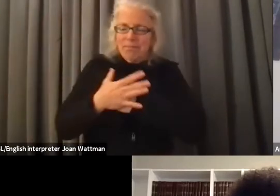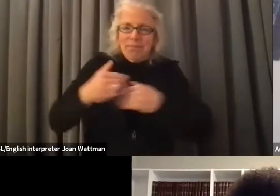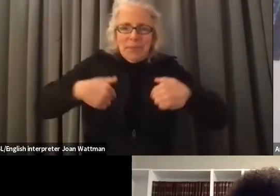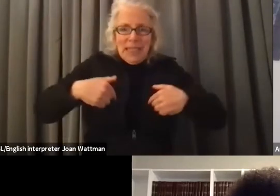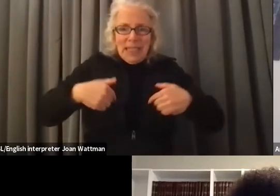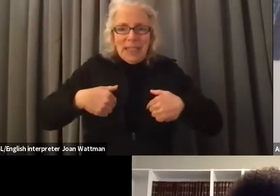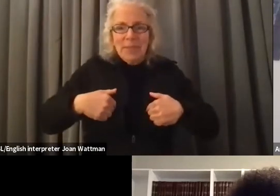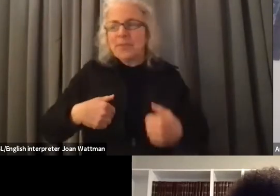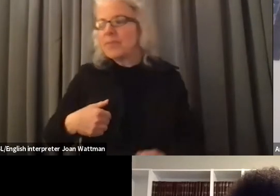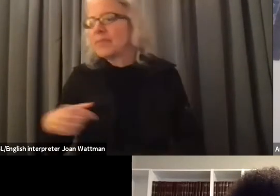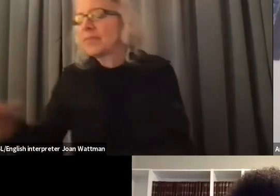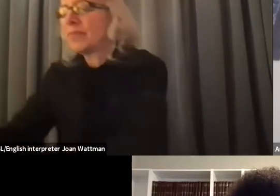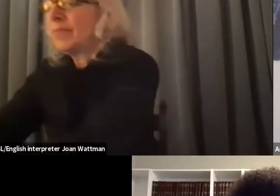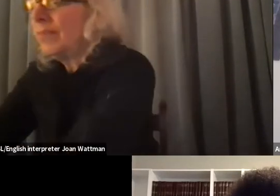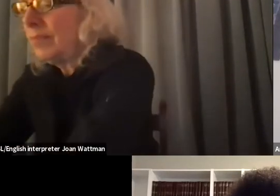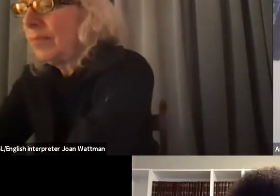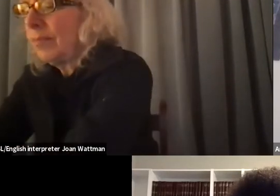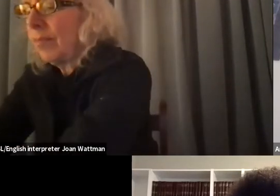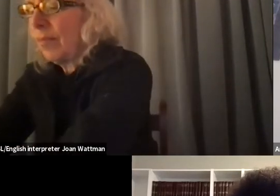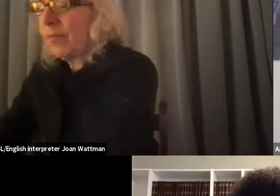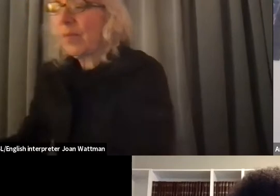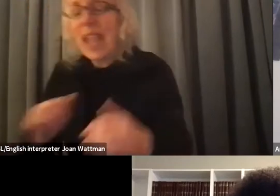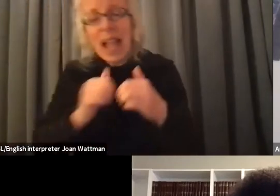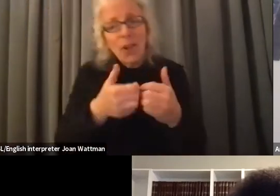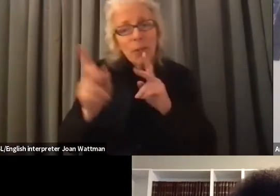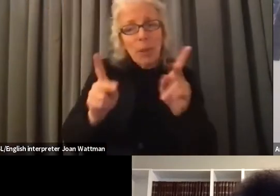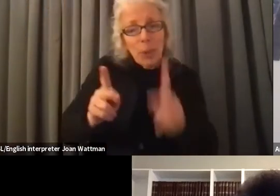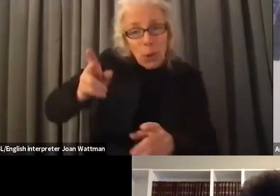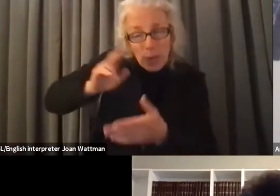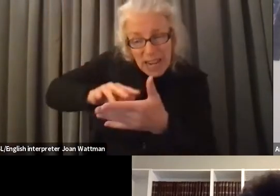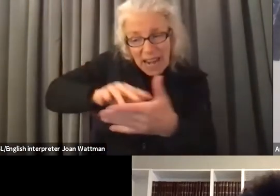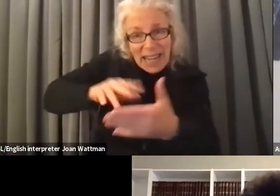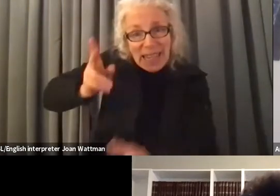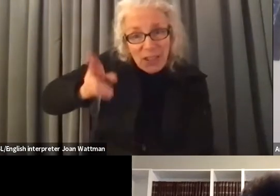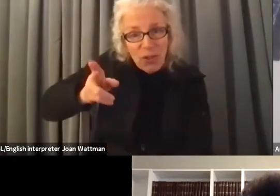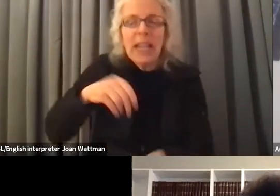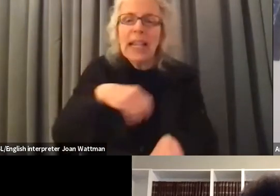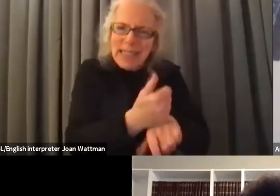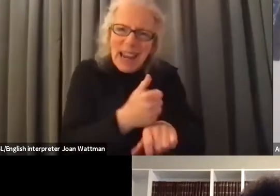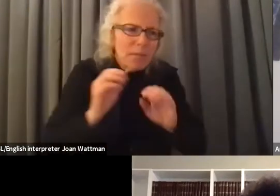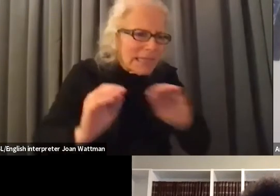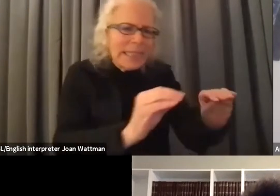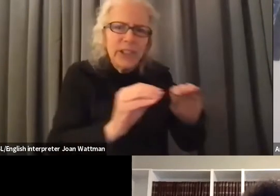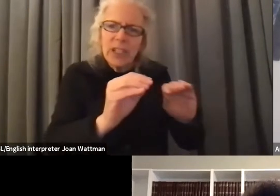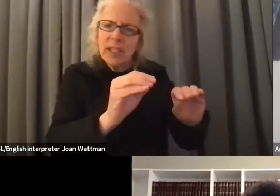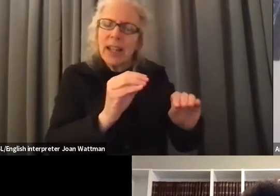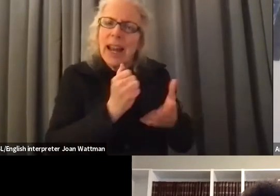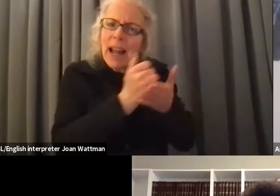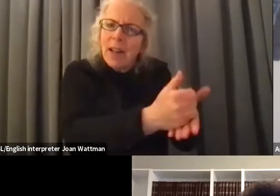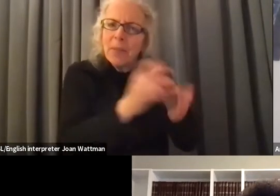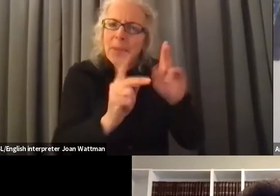how historians can produce scholarship that facilitates political education,